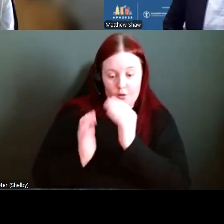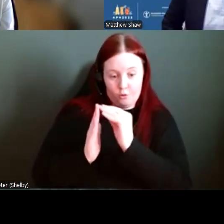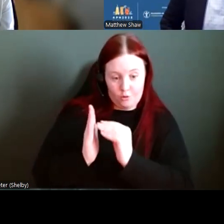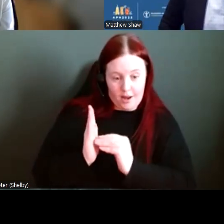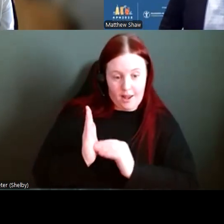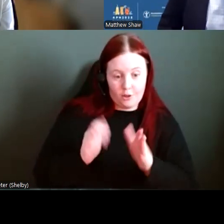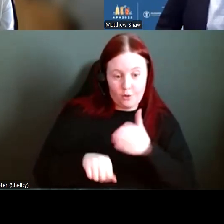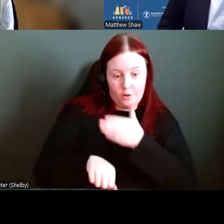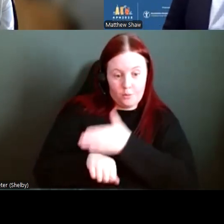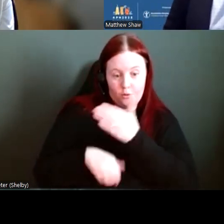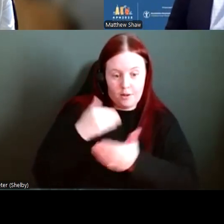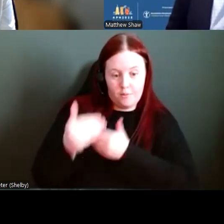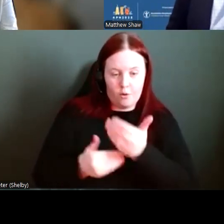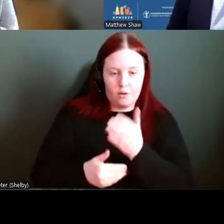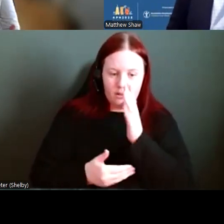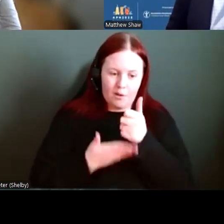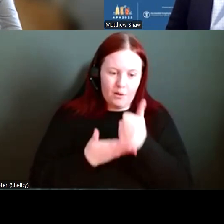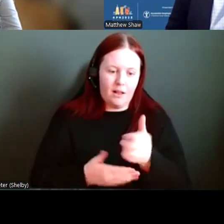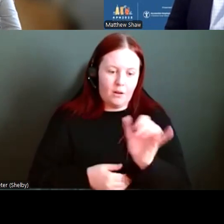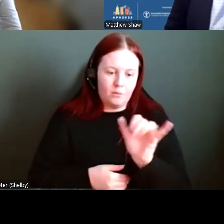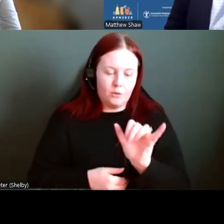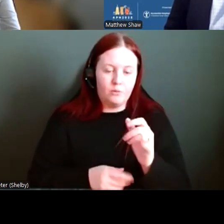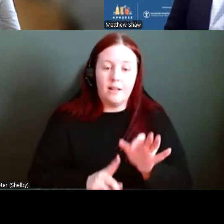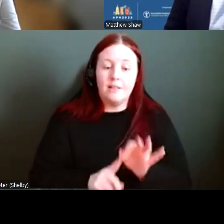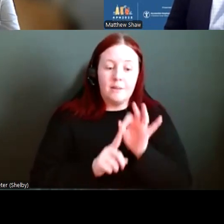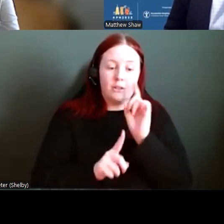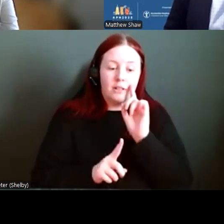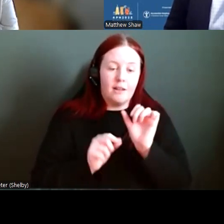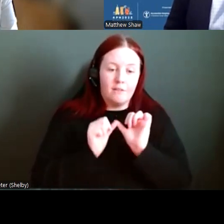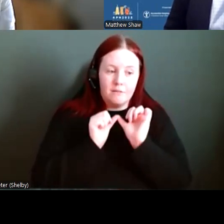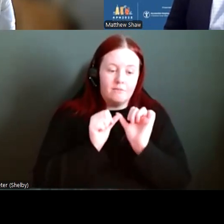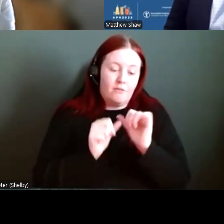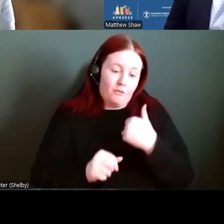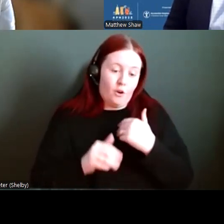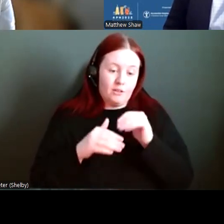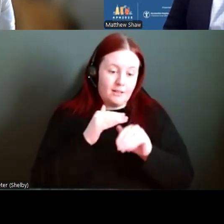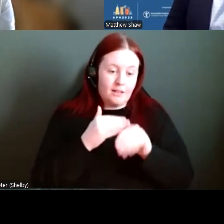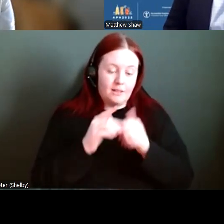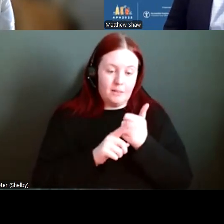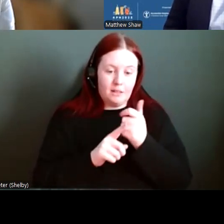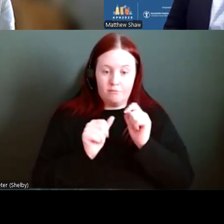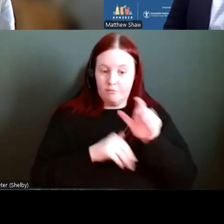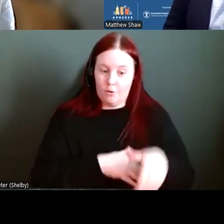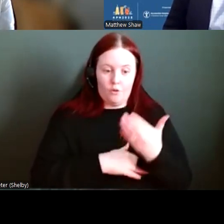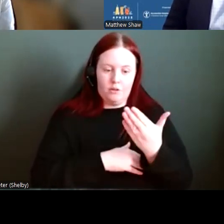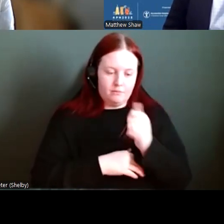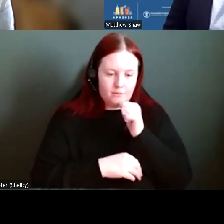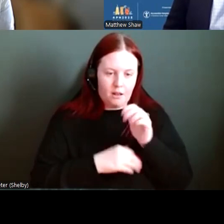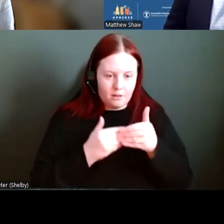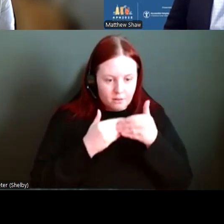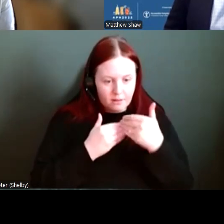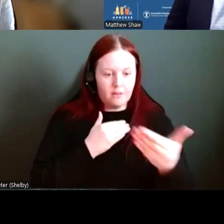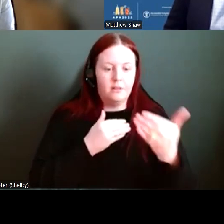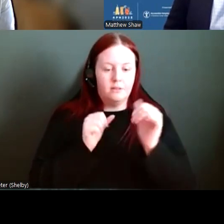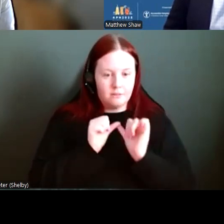help you, especially when you're in this long game like we all are. Um, you need to have some